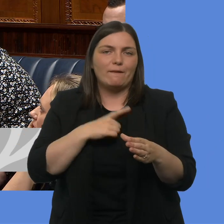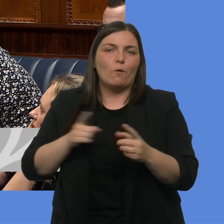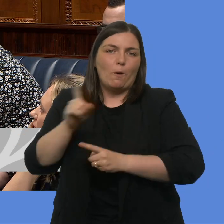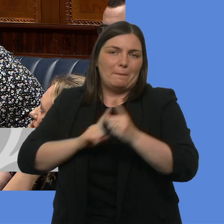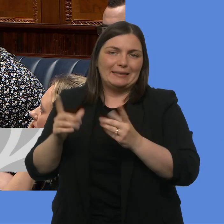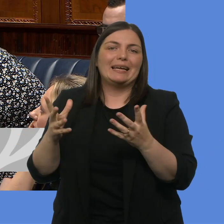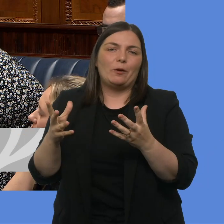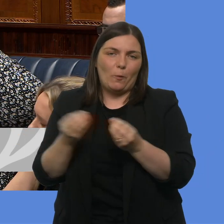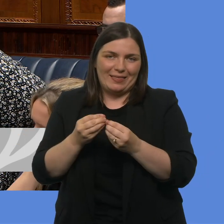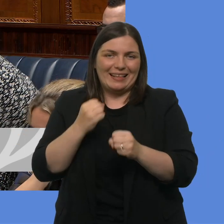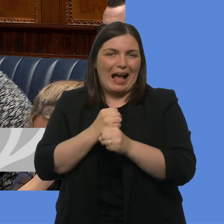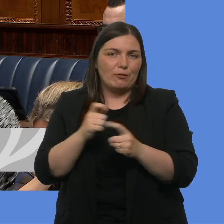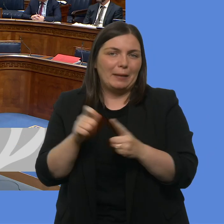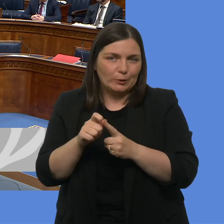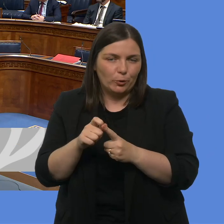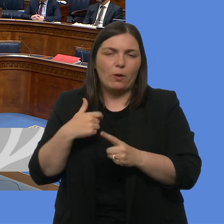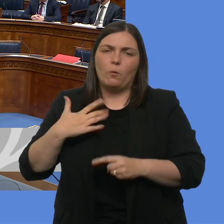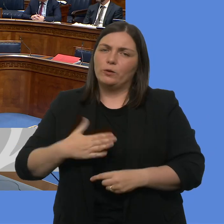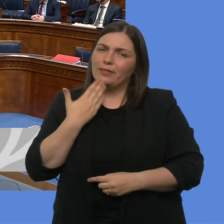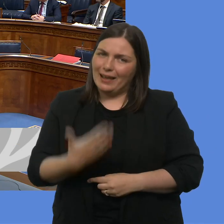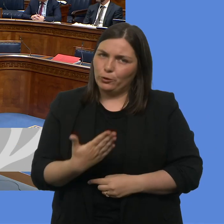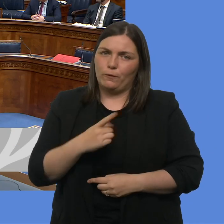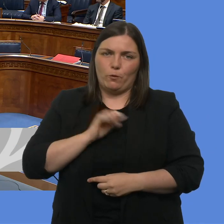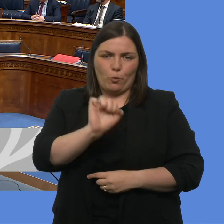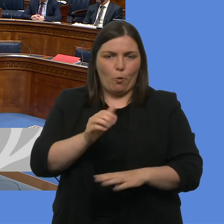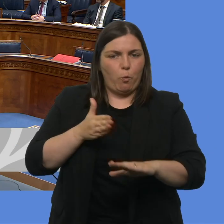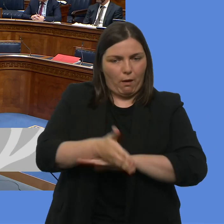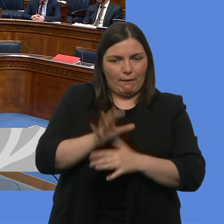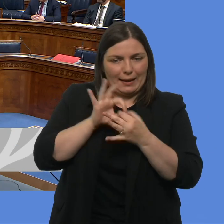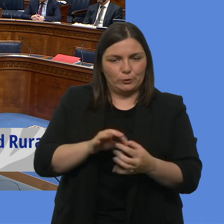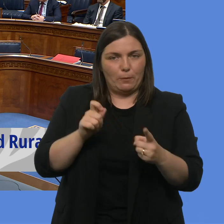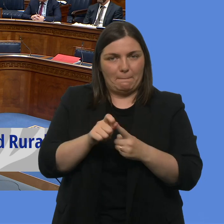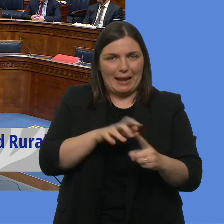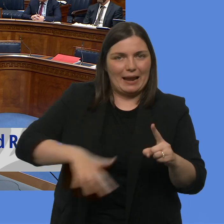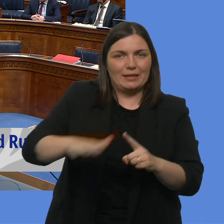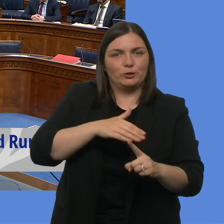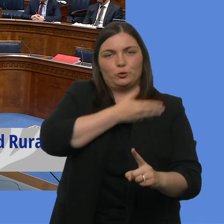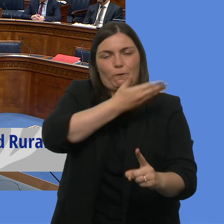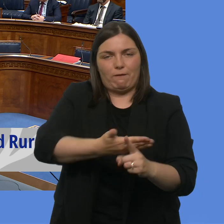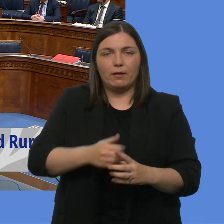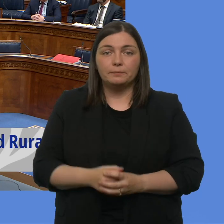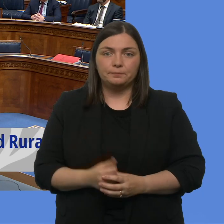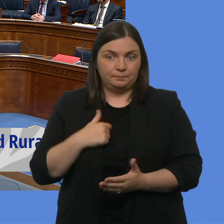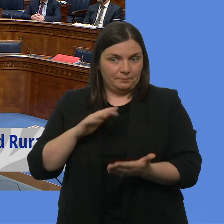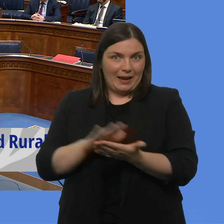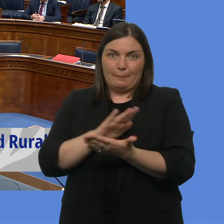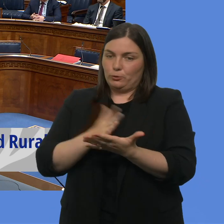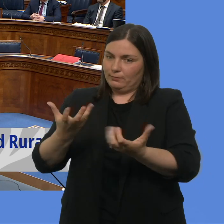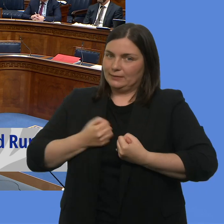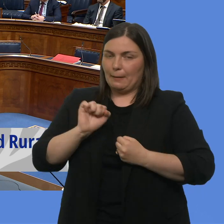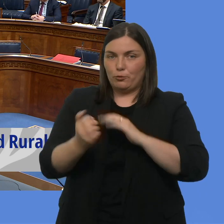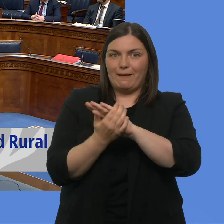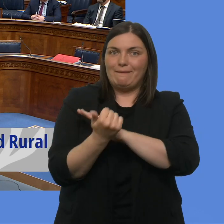work that's been done on the peatlands so far. Minister. I'm glad to accept that invite. In terms of farmers, I think it is